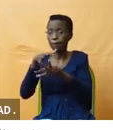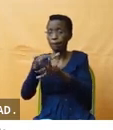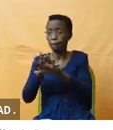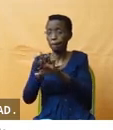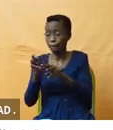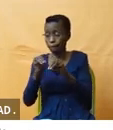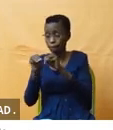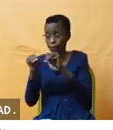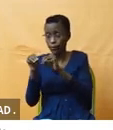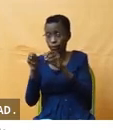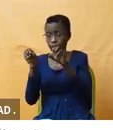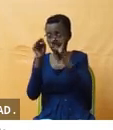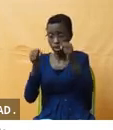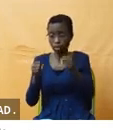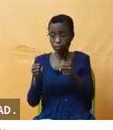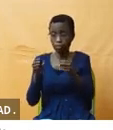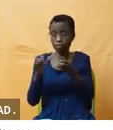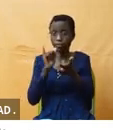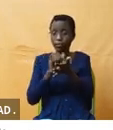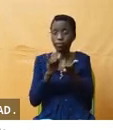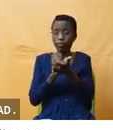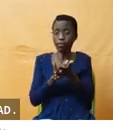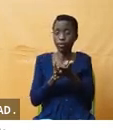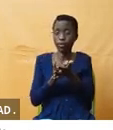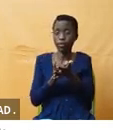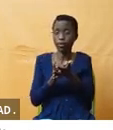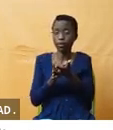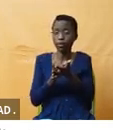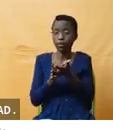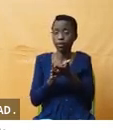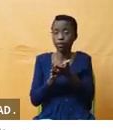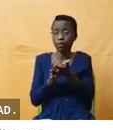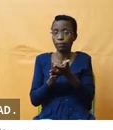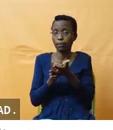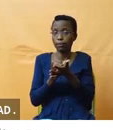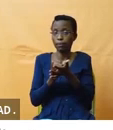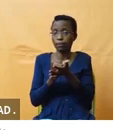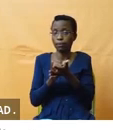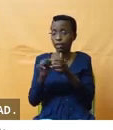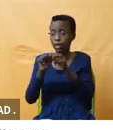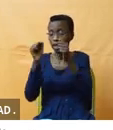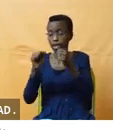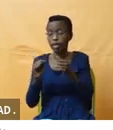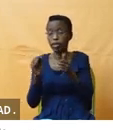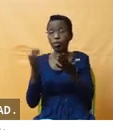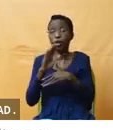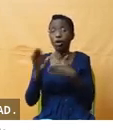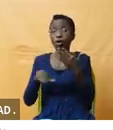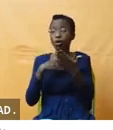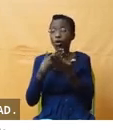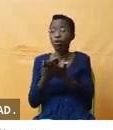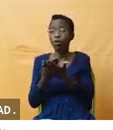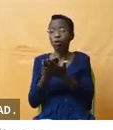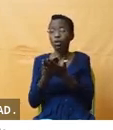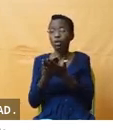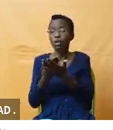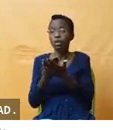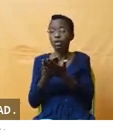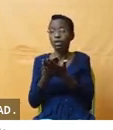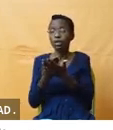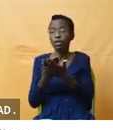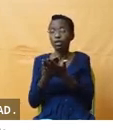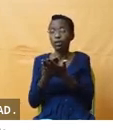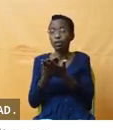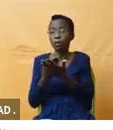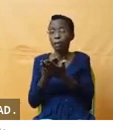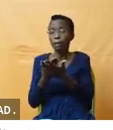is a more technological accepted system where all procurement or disbursement of